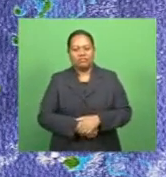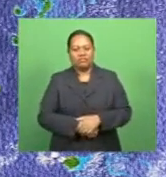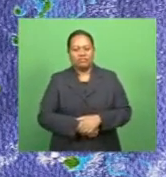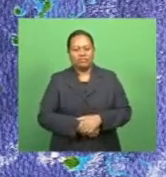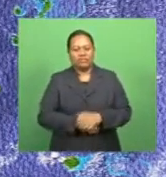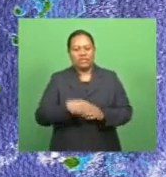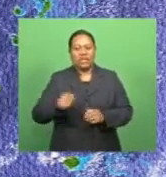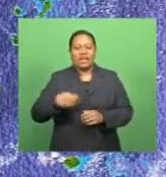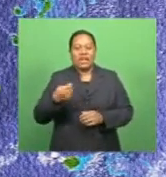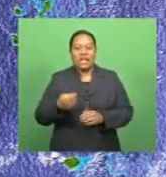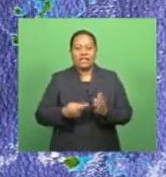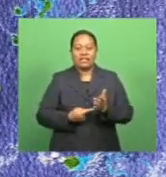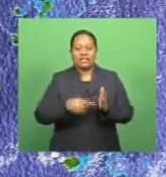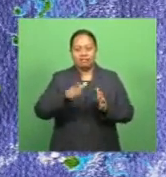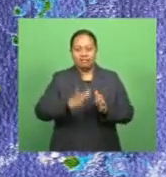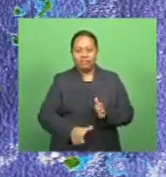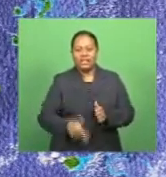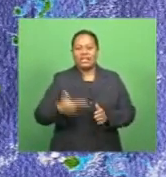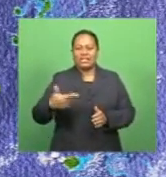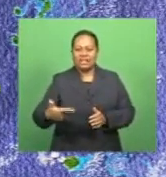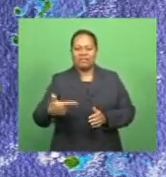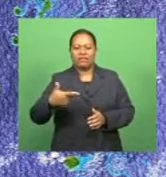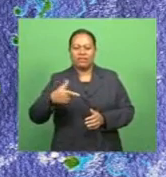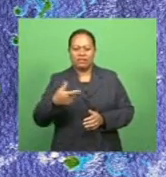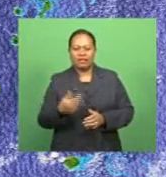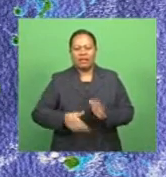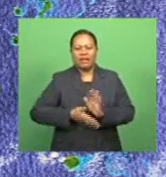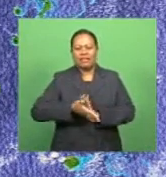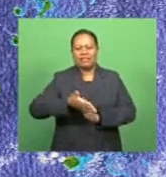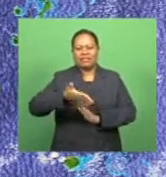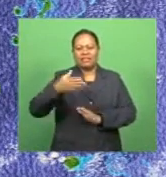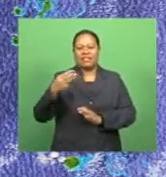The next low tide is at 9:27 p.m. with a high tide at